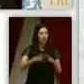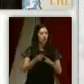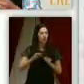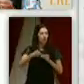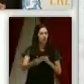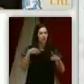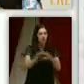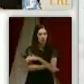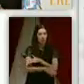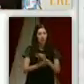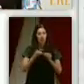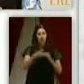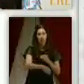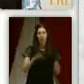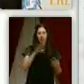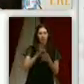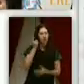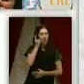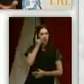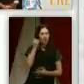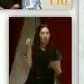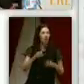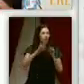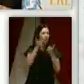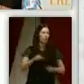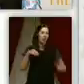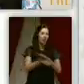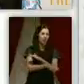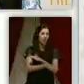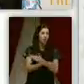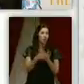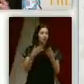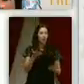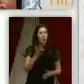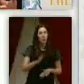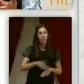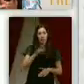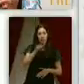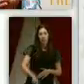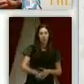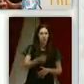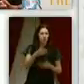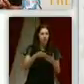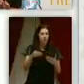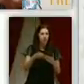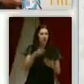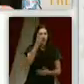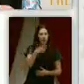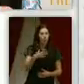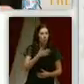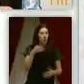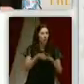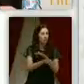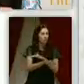an accessible documentation. Documentation needs to be in one accessible